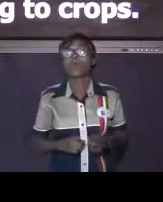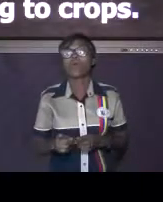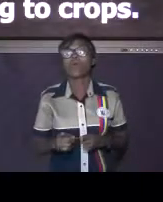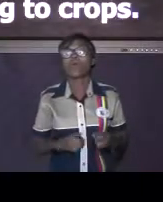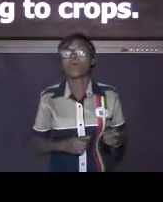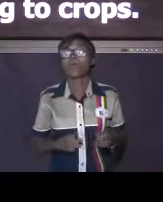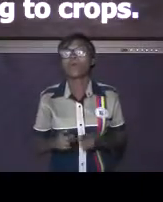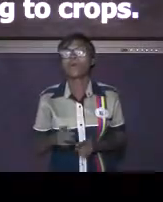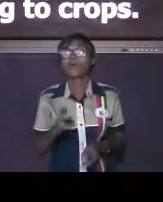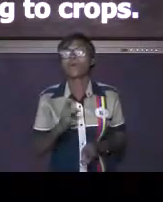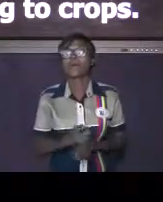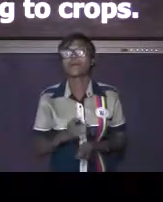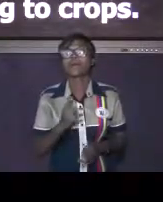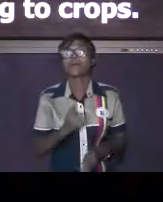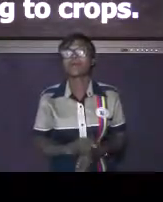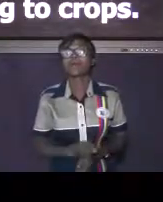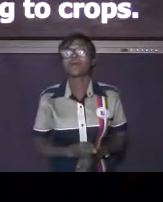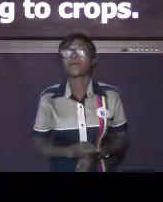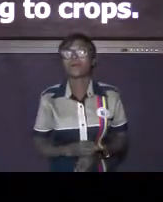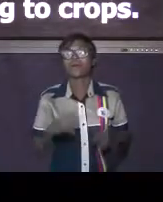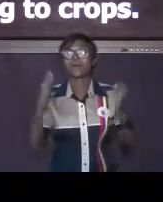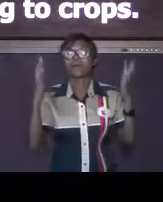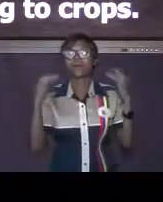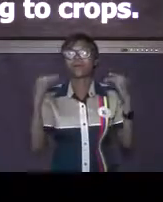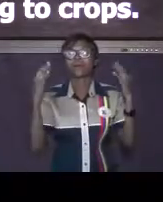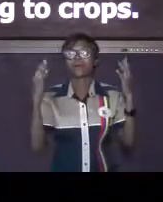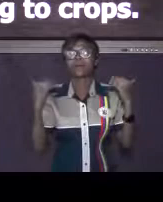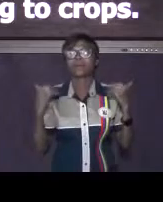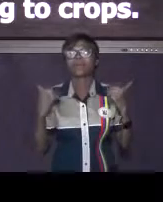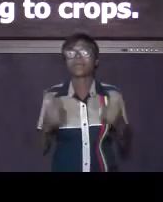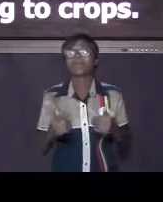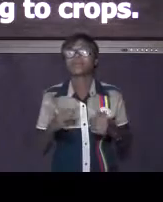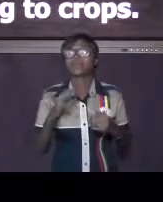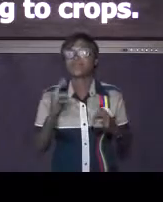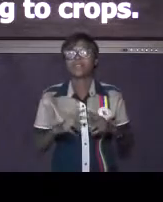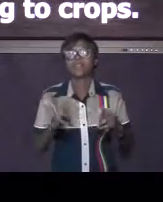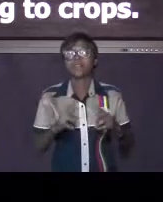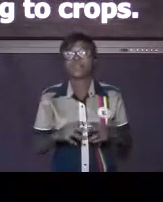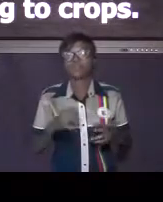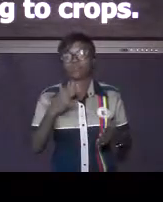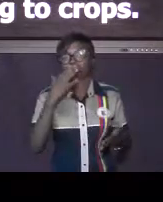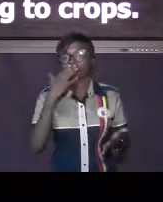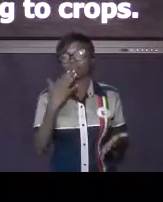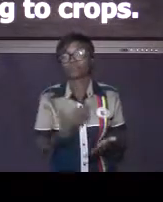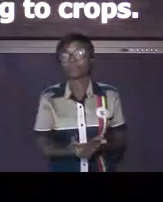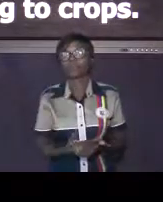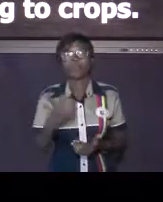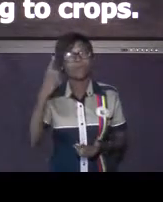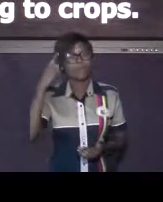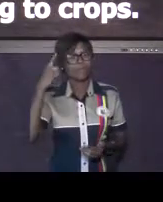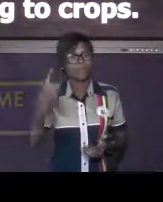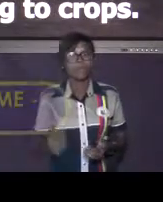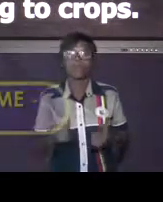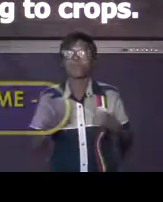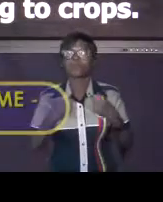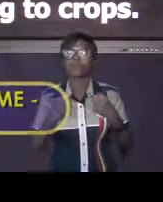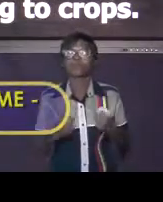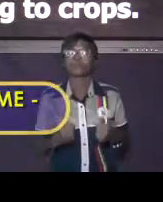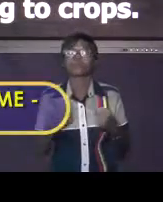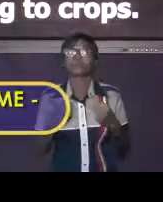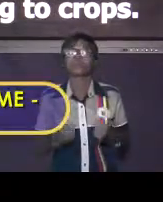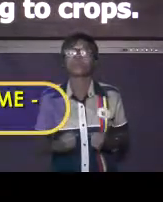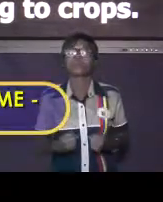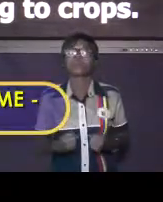So while a regular rain pattern is usually vital to healthy plants, a regular